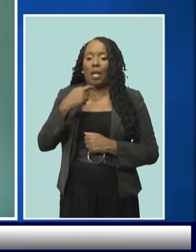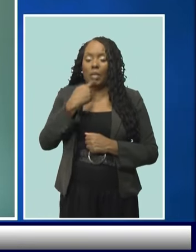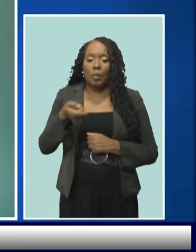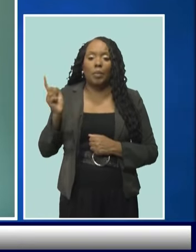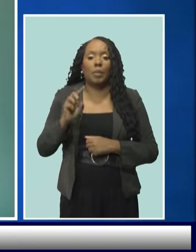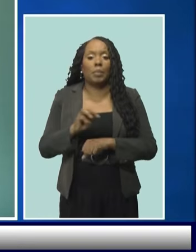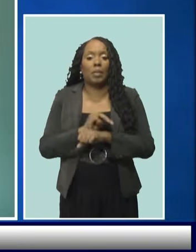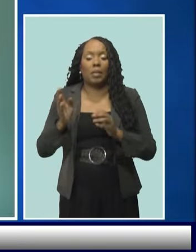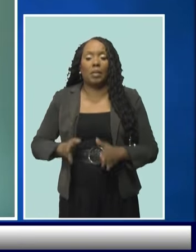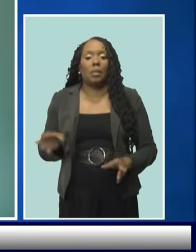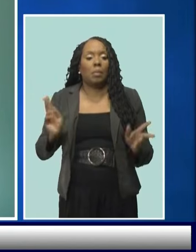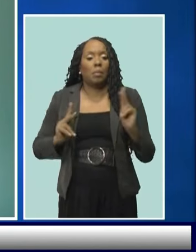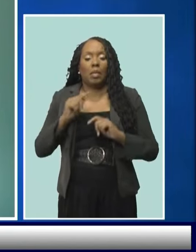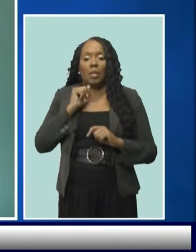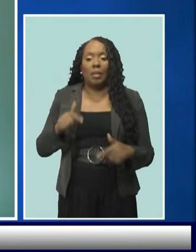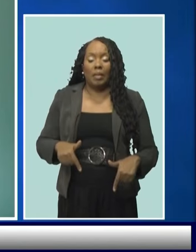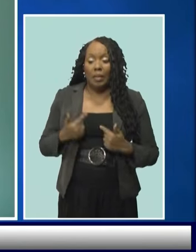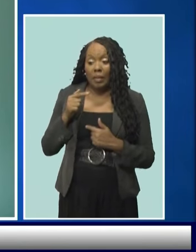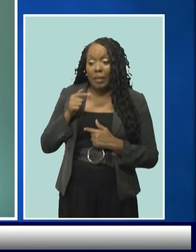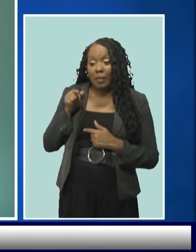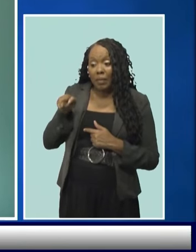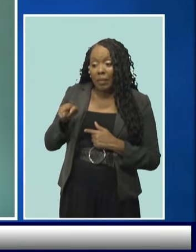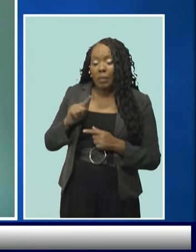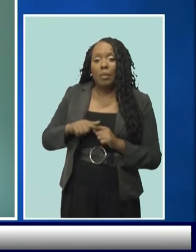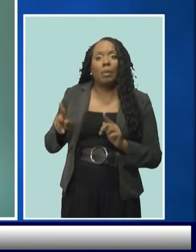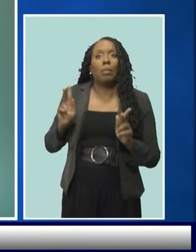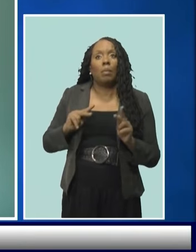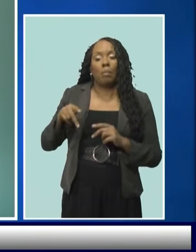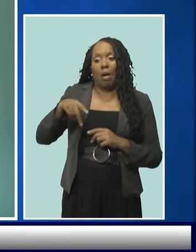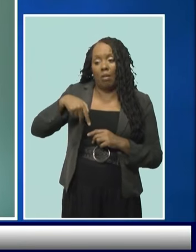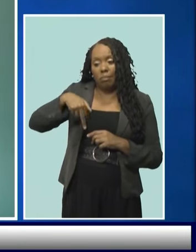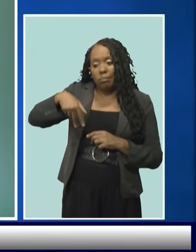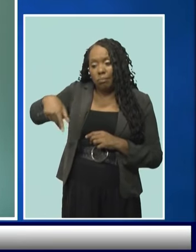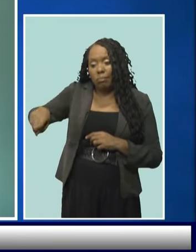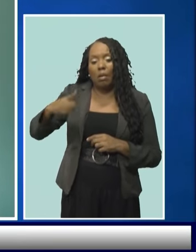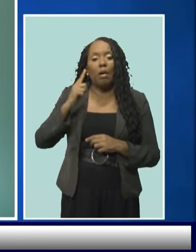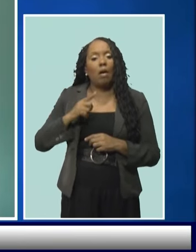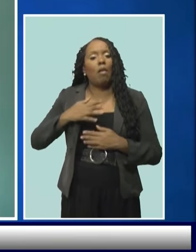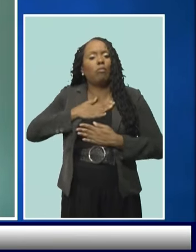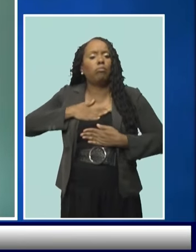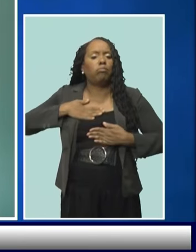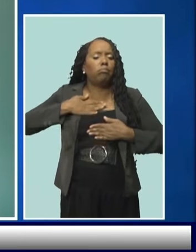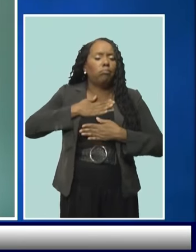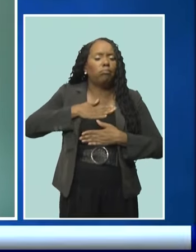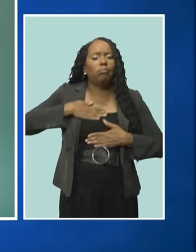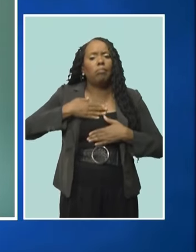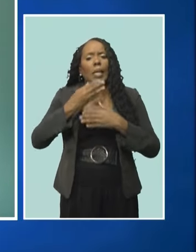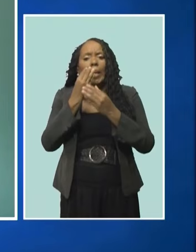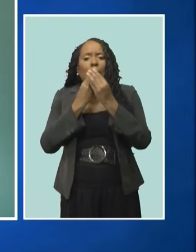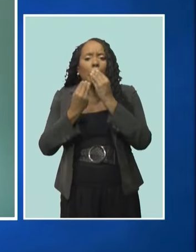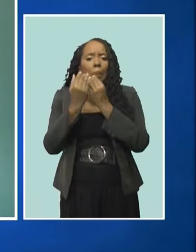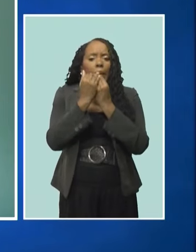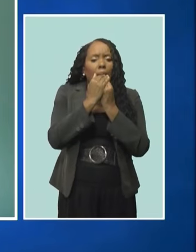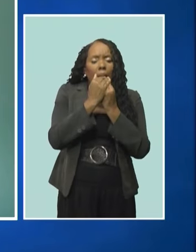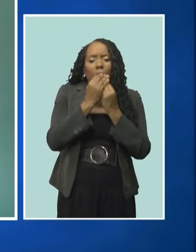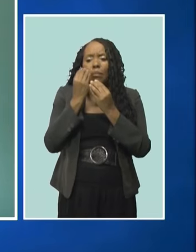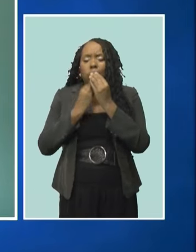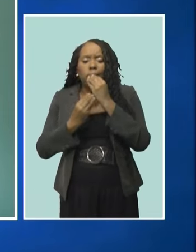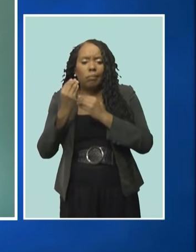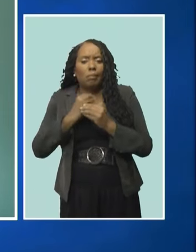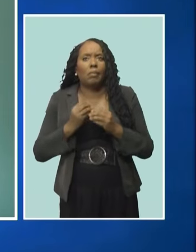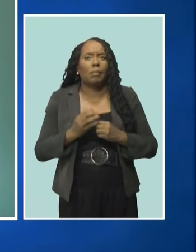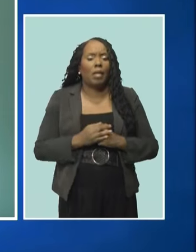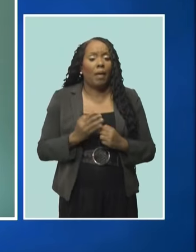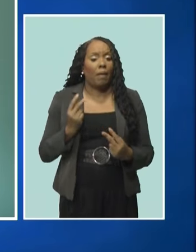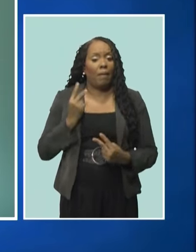live down there, people go down there. They go for picnics, they go for recreation. Visitors to this island will